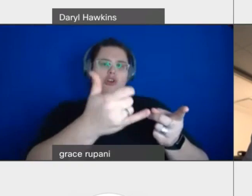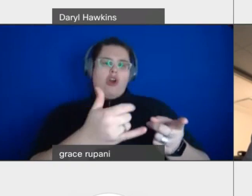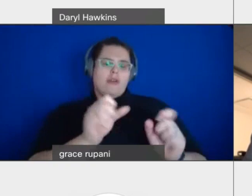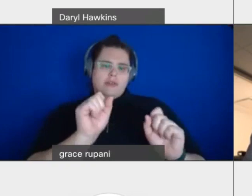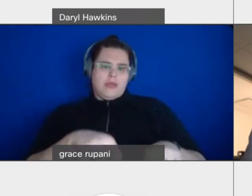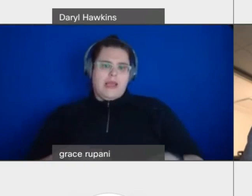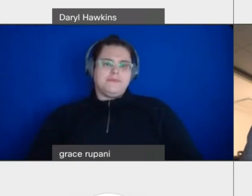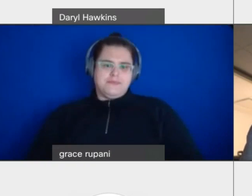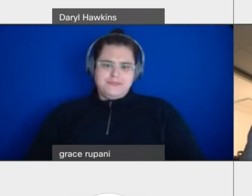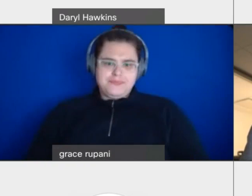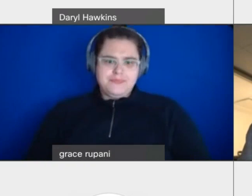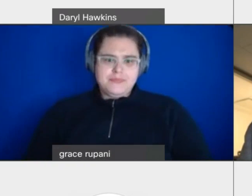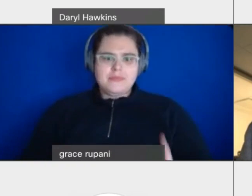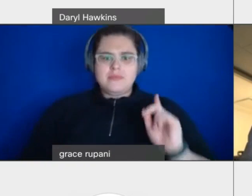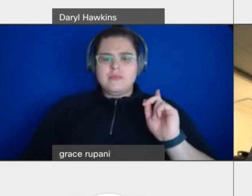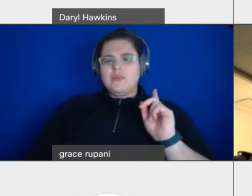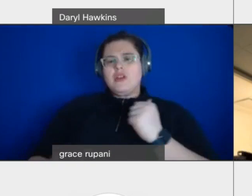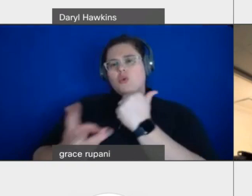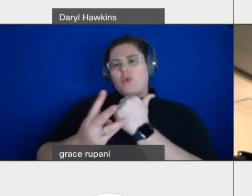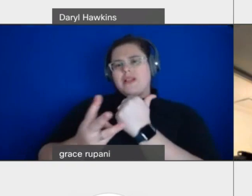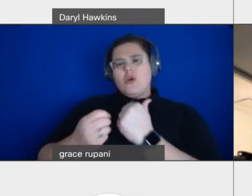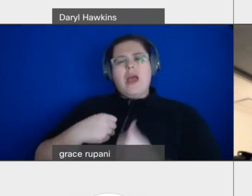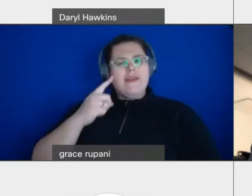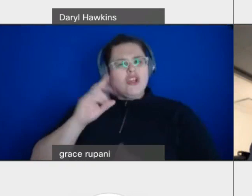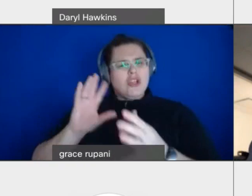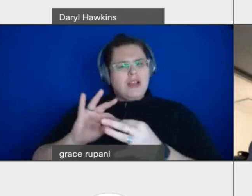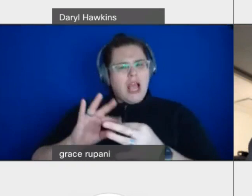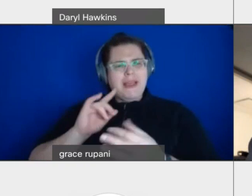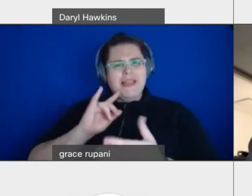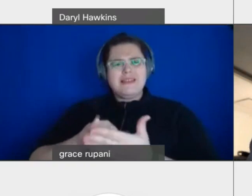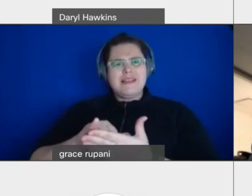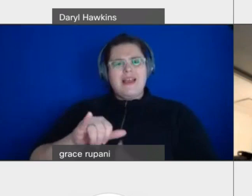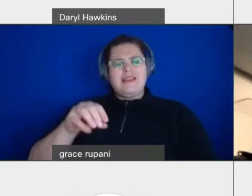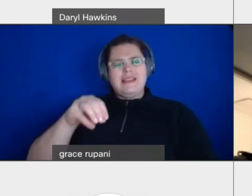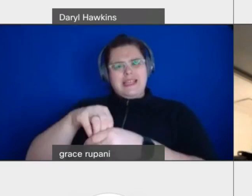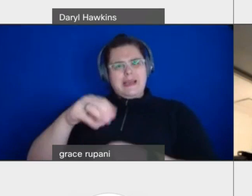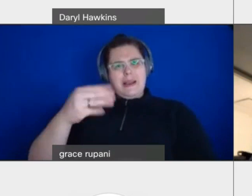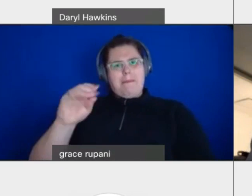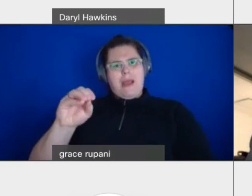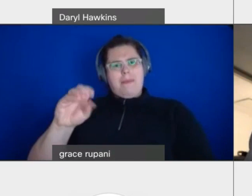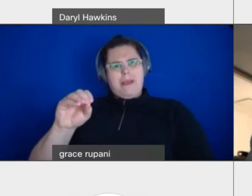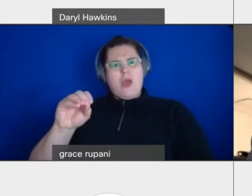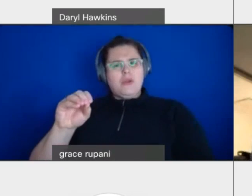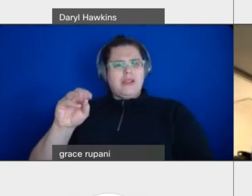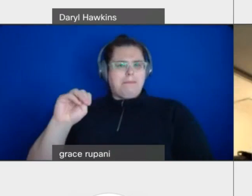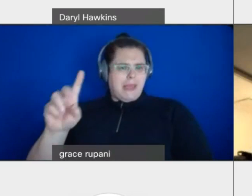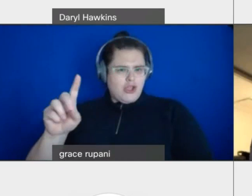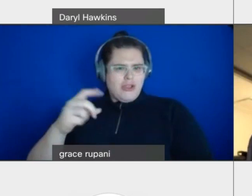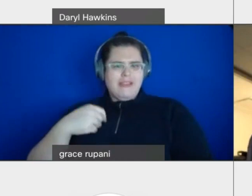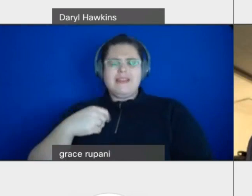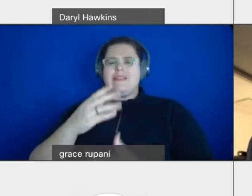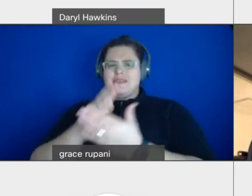that CVS staff are visiting group homes in Montgomery County to vaccinate staff and